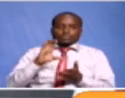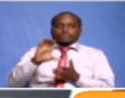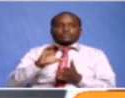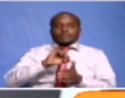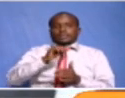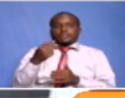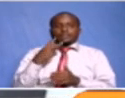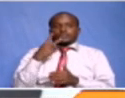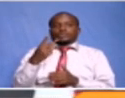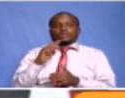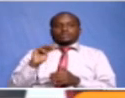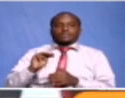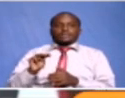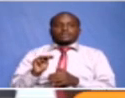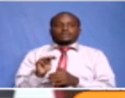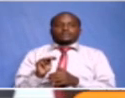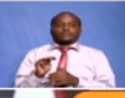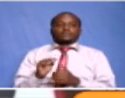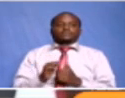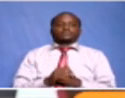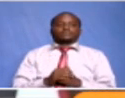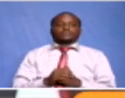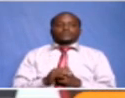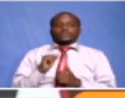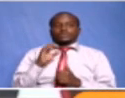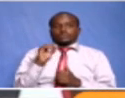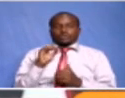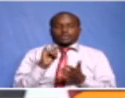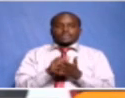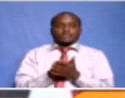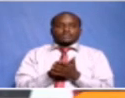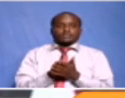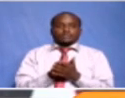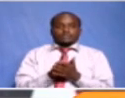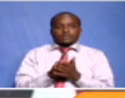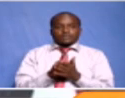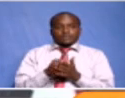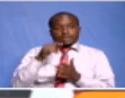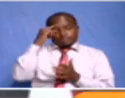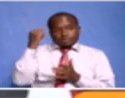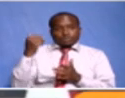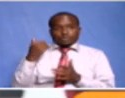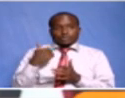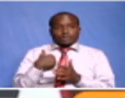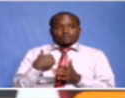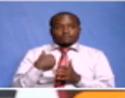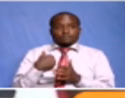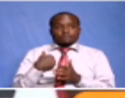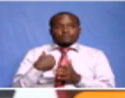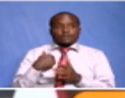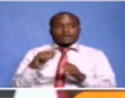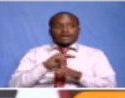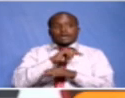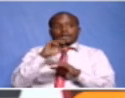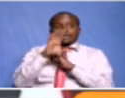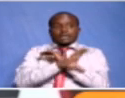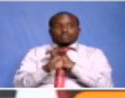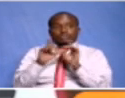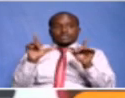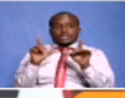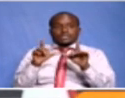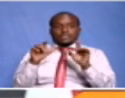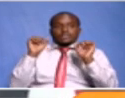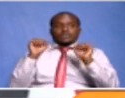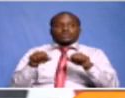an additional 200 million Kenya shillings. So that because we have a nationwide license, we can be able